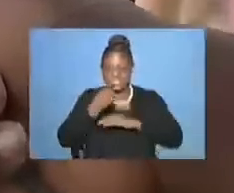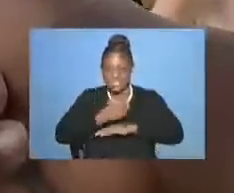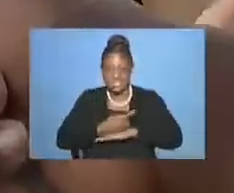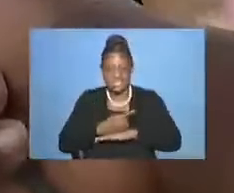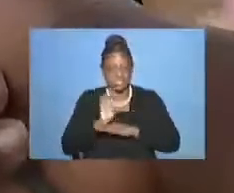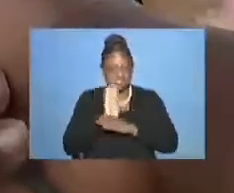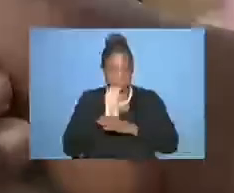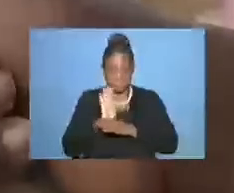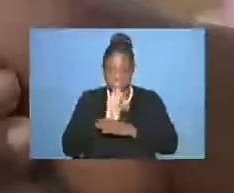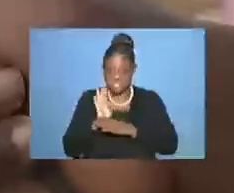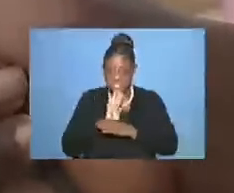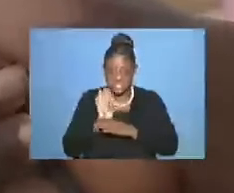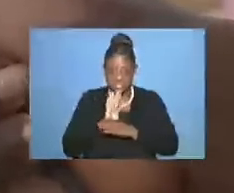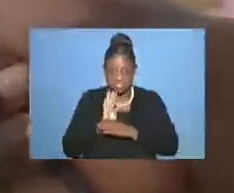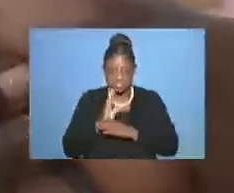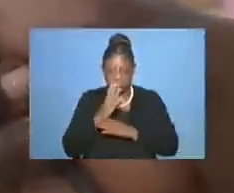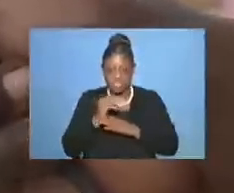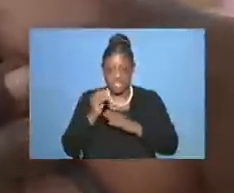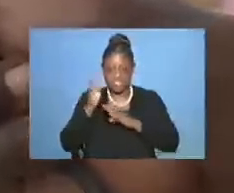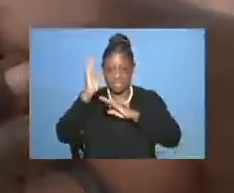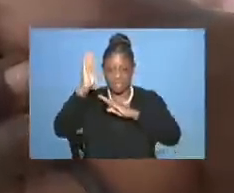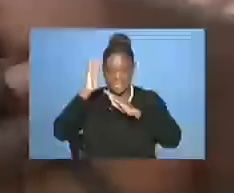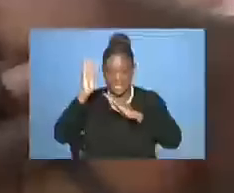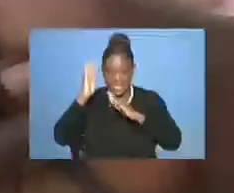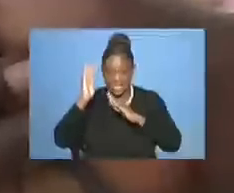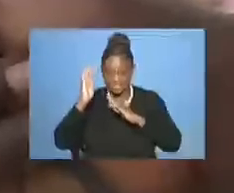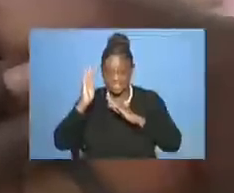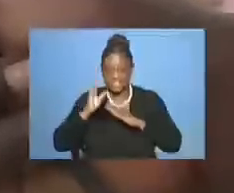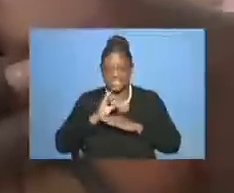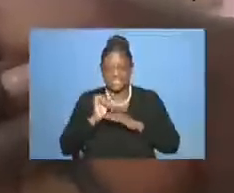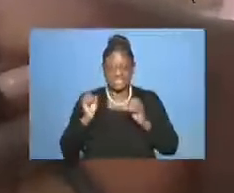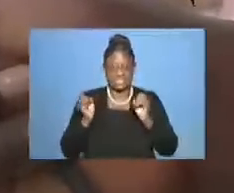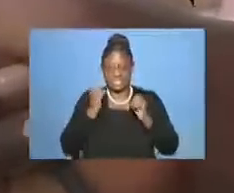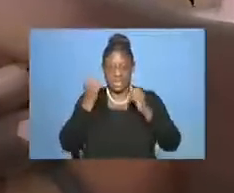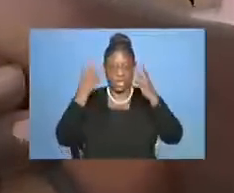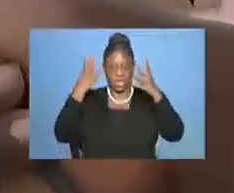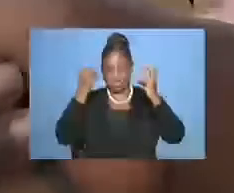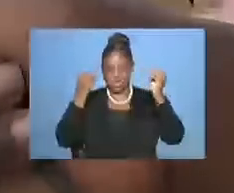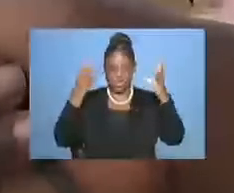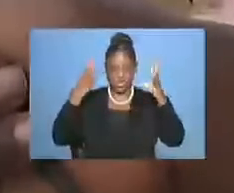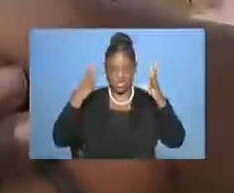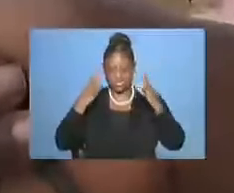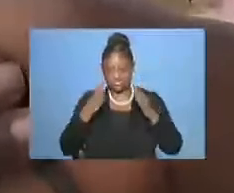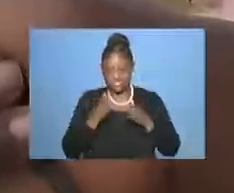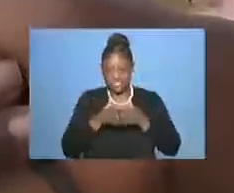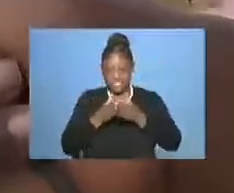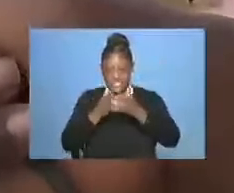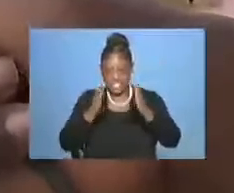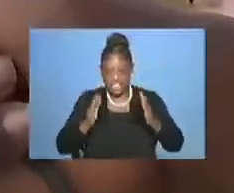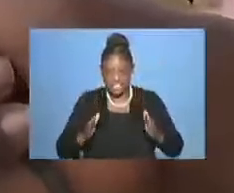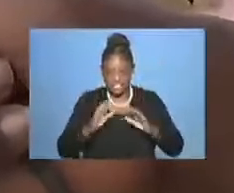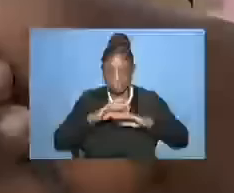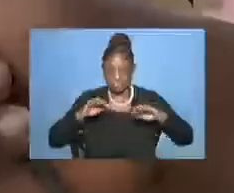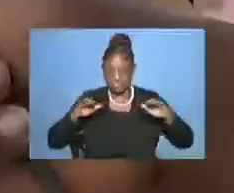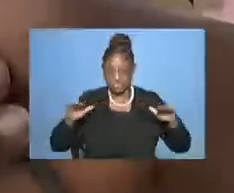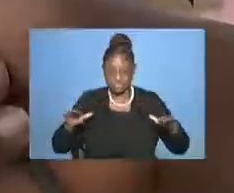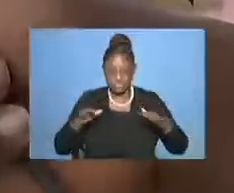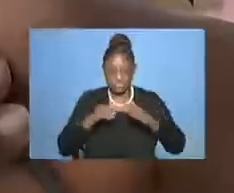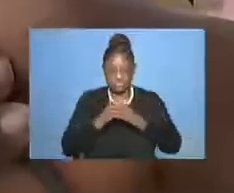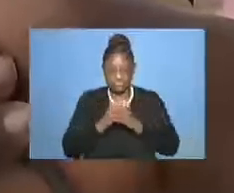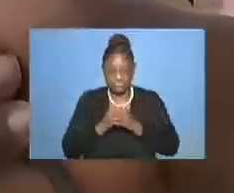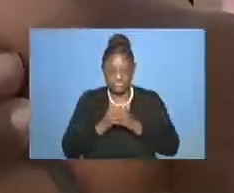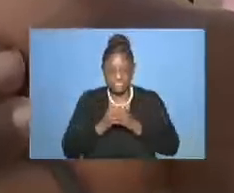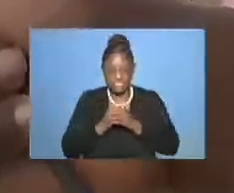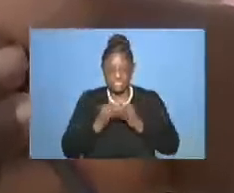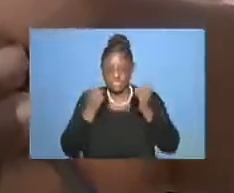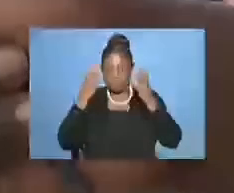day. The club is just, alive with kids and coaches and sailors, and it's just great to see so much